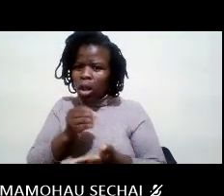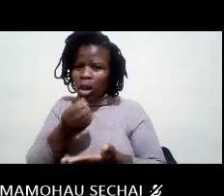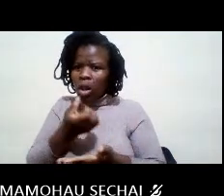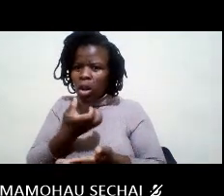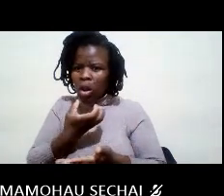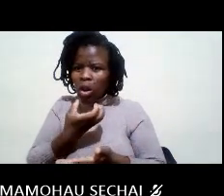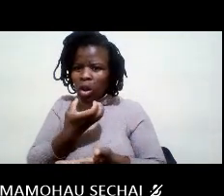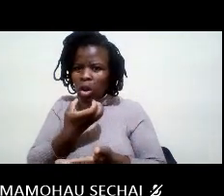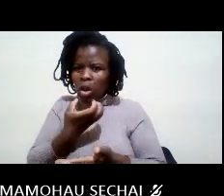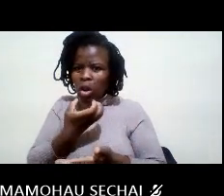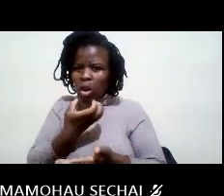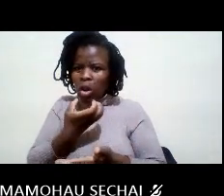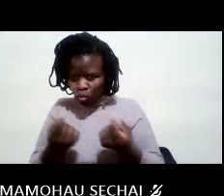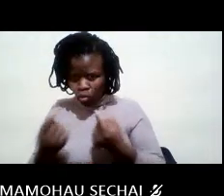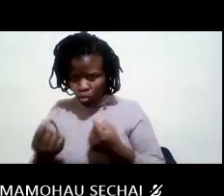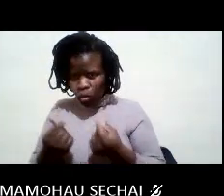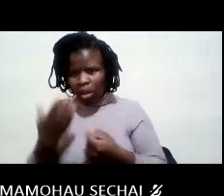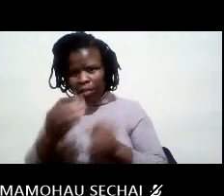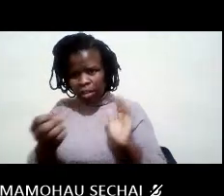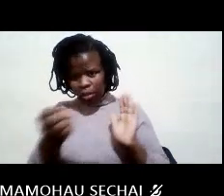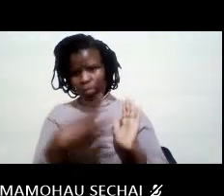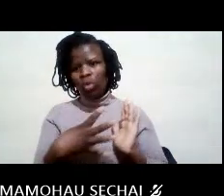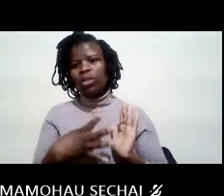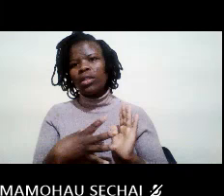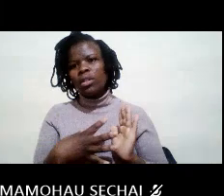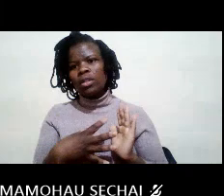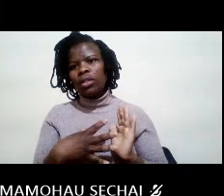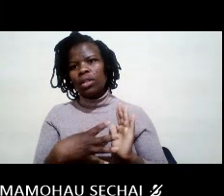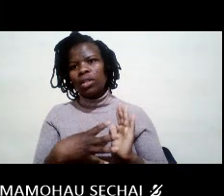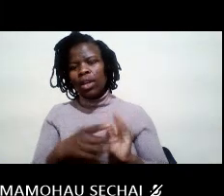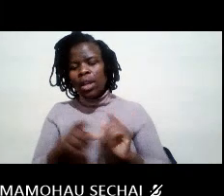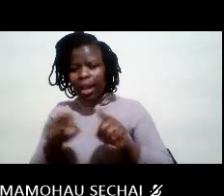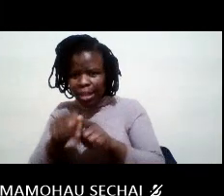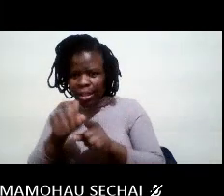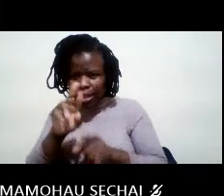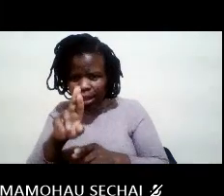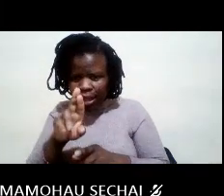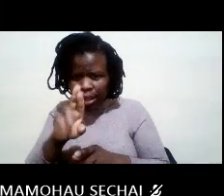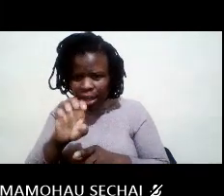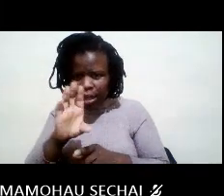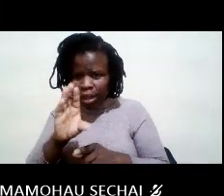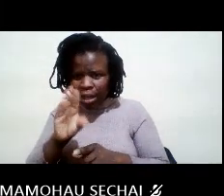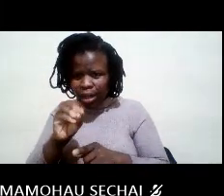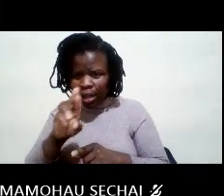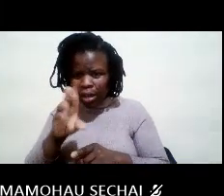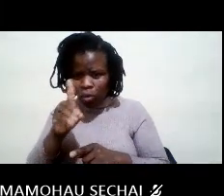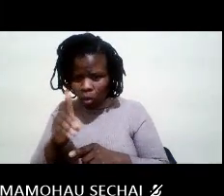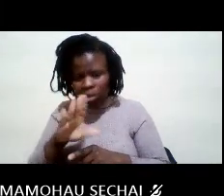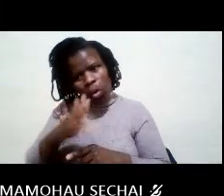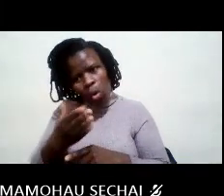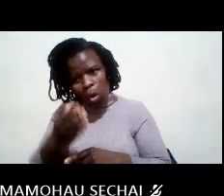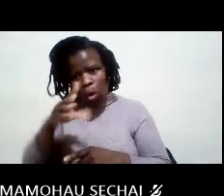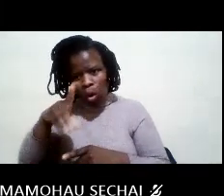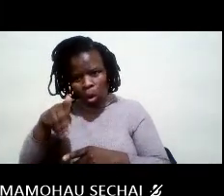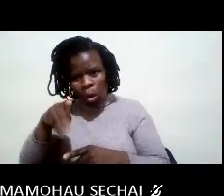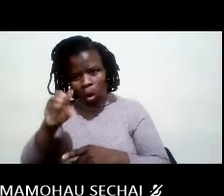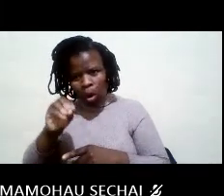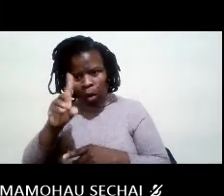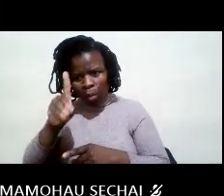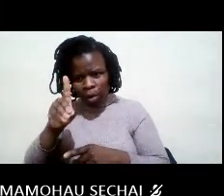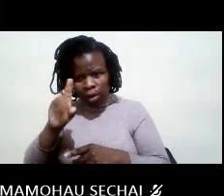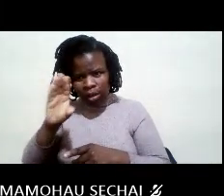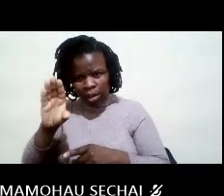auditory, and then you post it as a recording. Okay. So either it's a podcast, if you want to do a narrated PowerPoint, up to you. If you want to